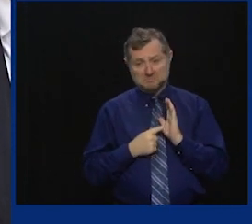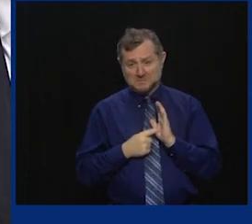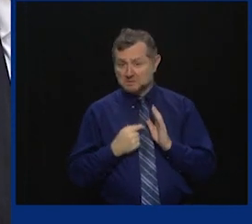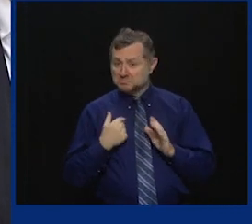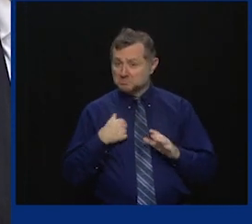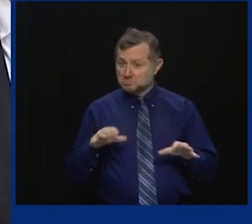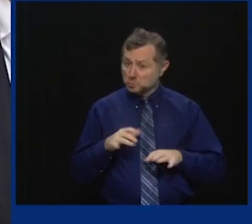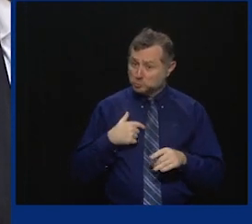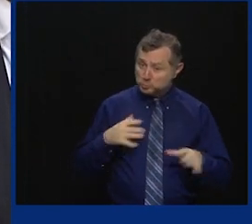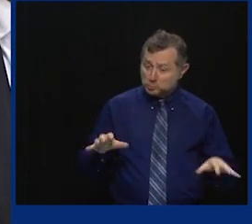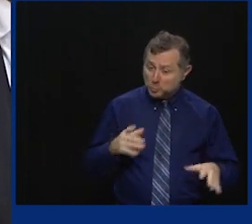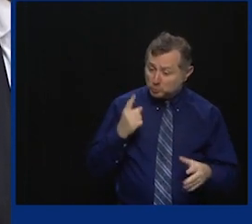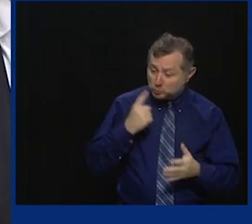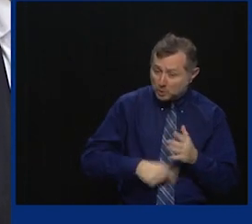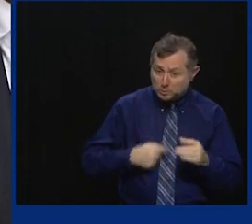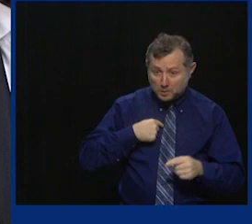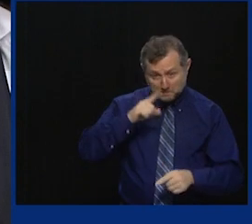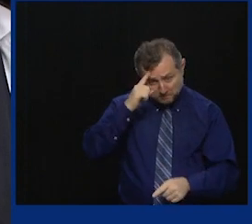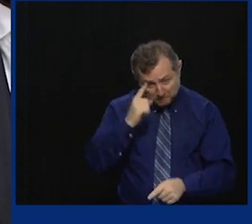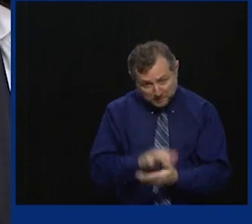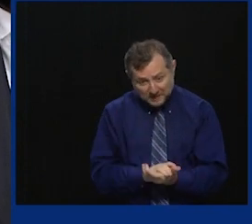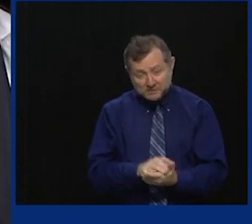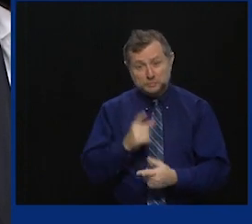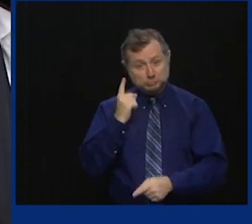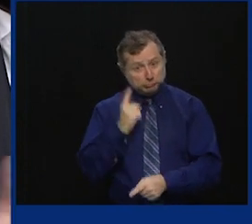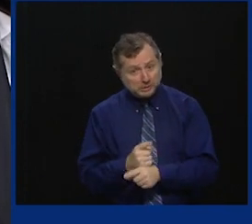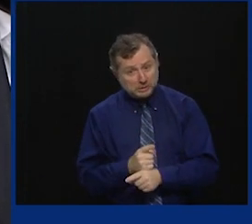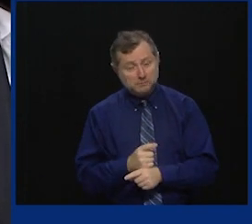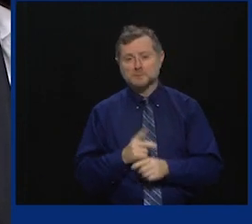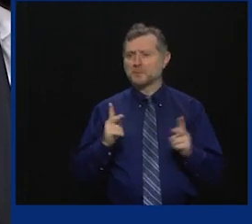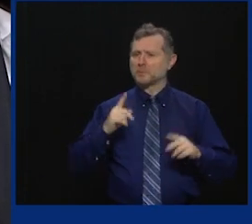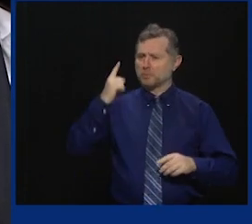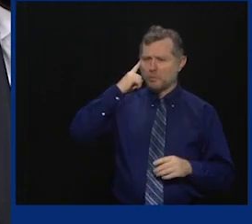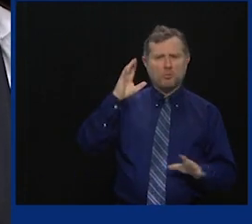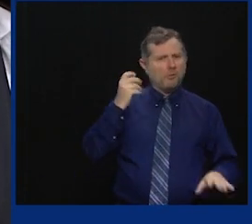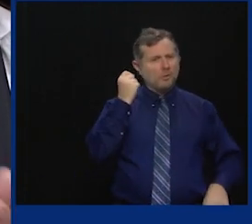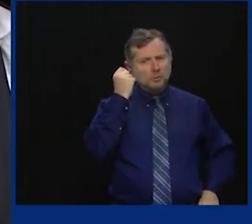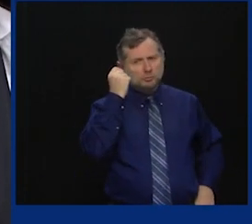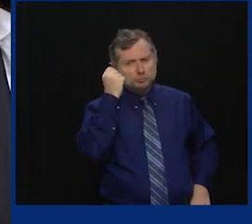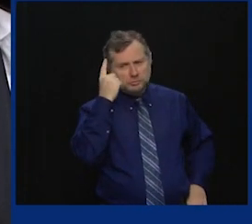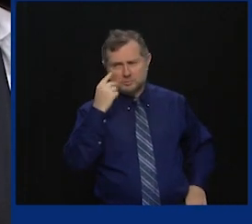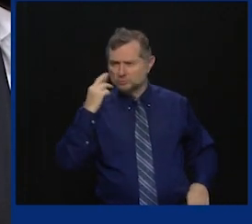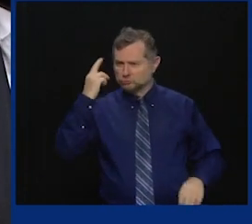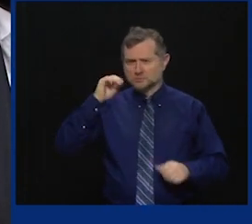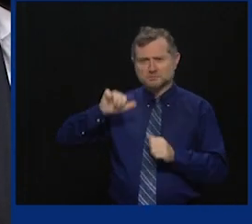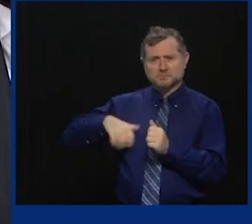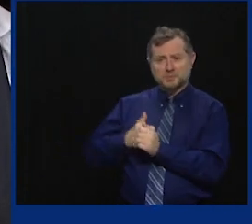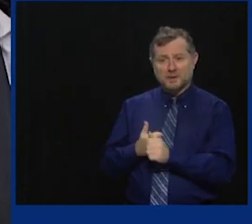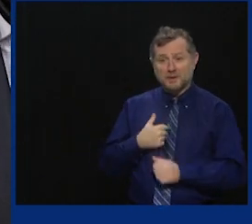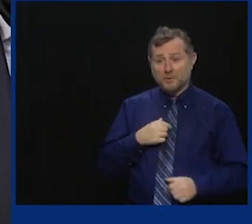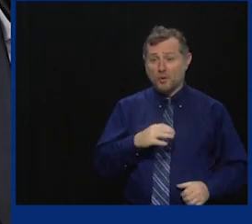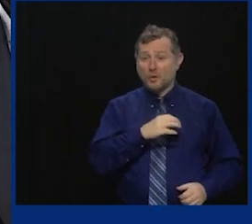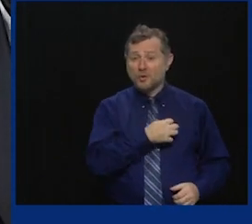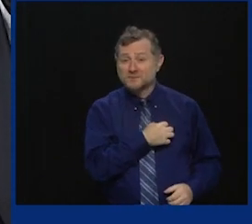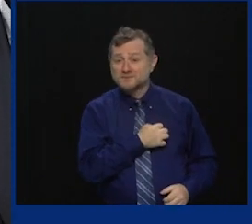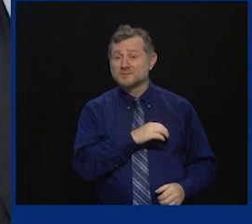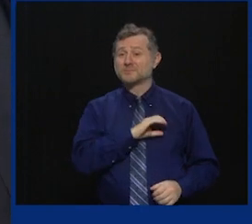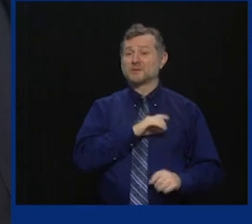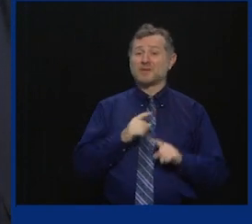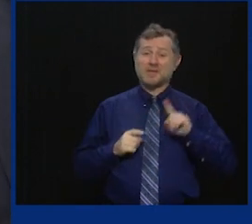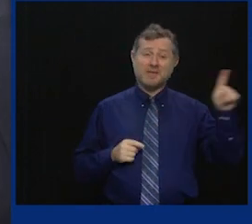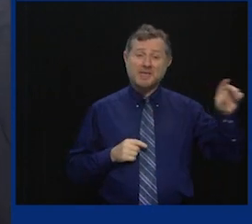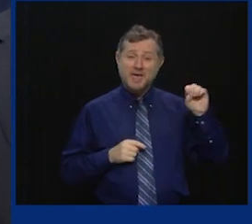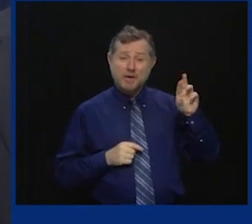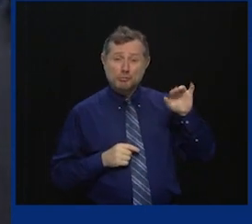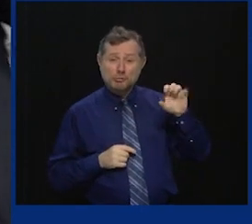will understand the rationale behind this, particularly when we have sheriffs as far as Erie County and district attorneys and many in law enforcement who know that